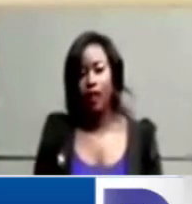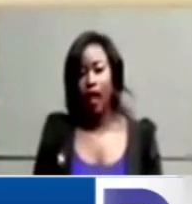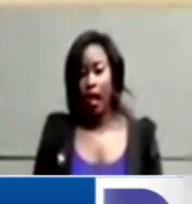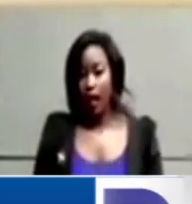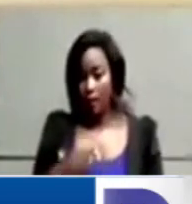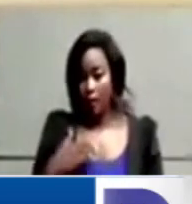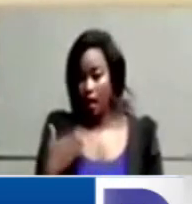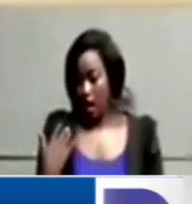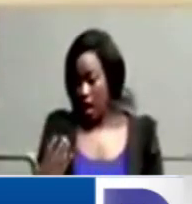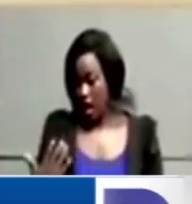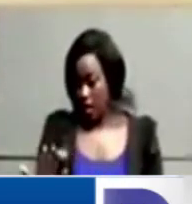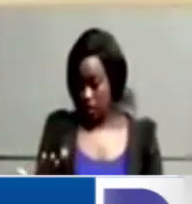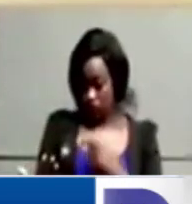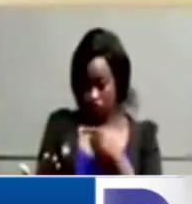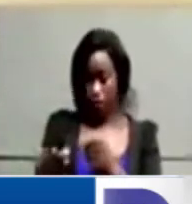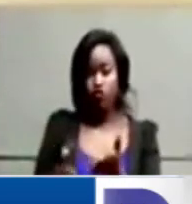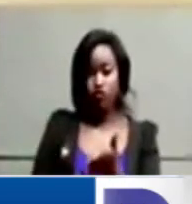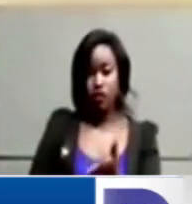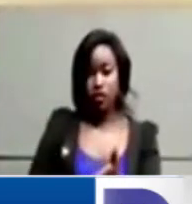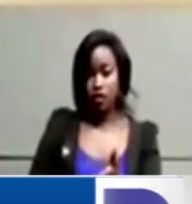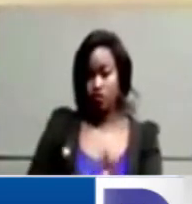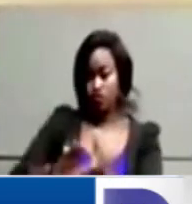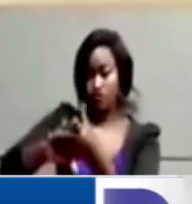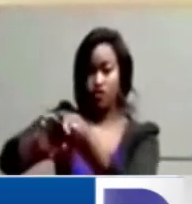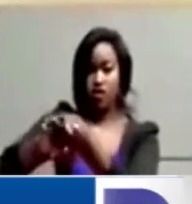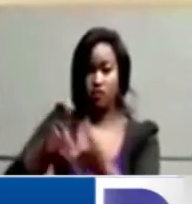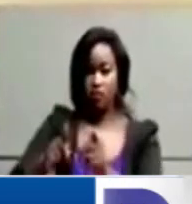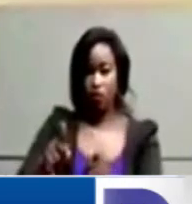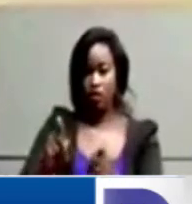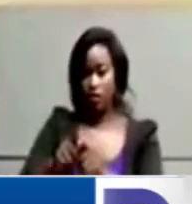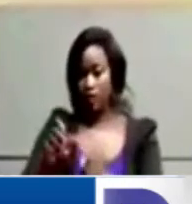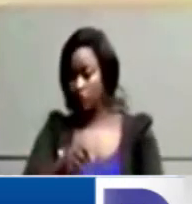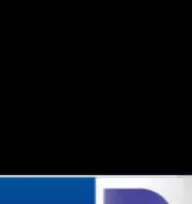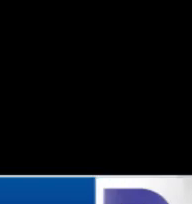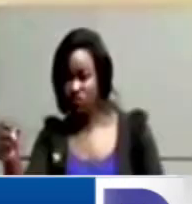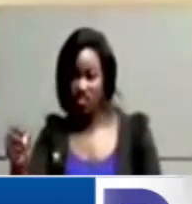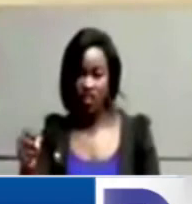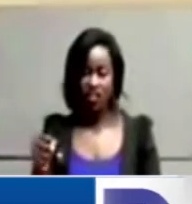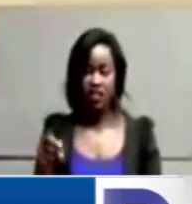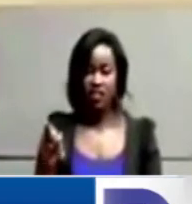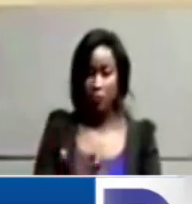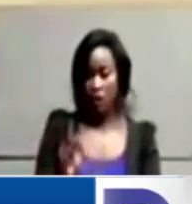kitundu ekiddako okubeera nga tubikuba muto kino okwongera okuanalyzinga ensonga eno